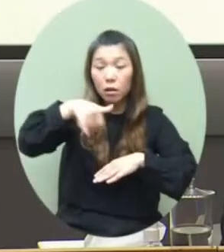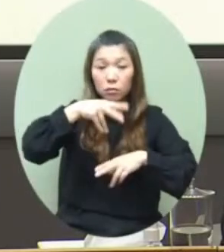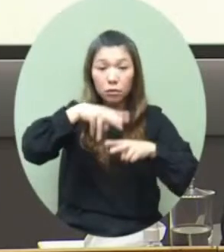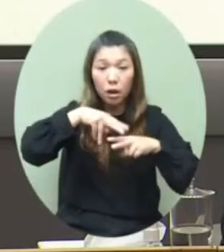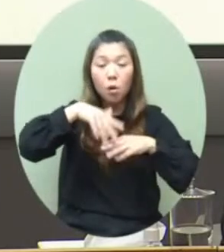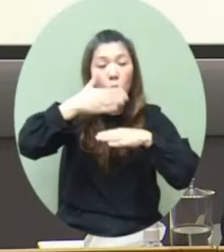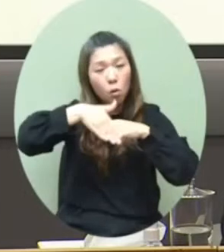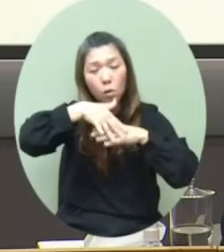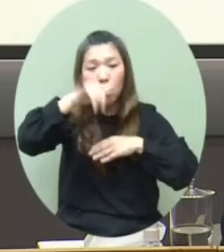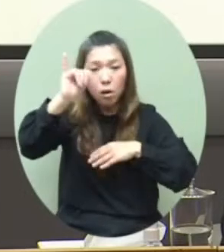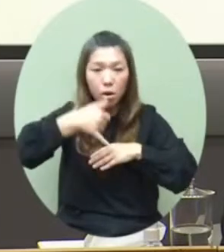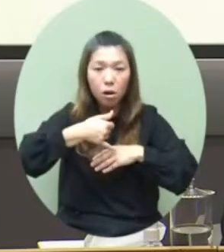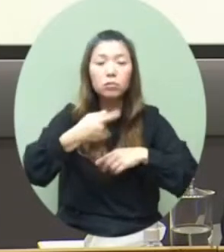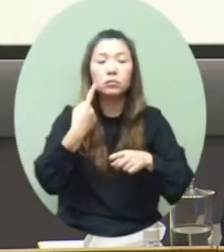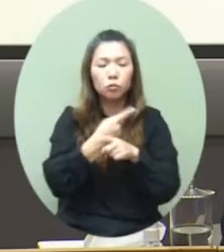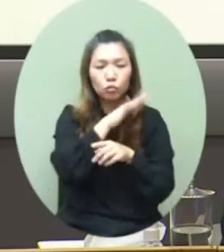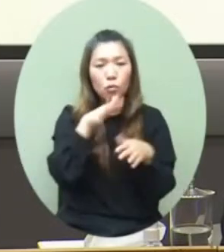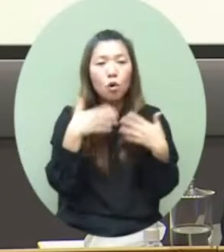3.5 years,